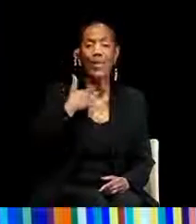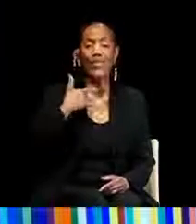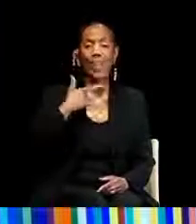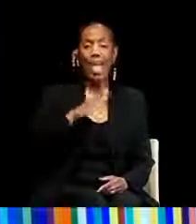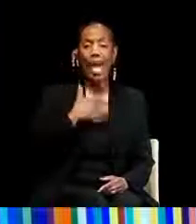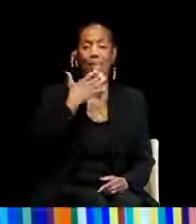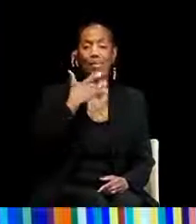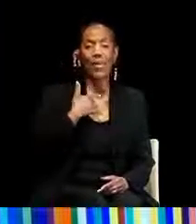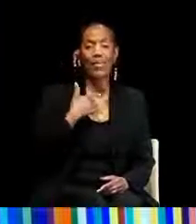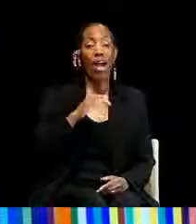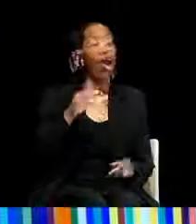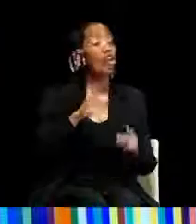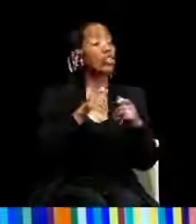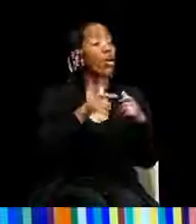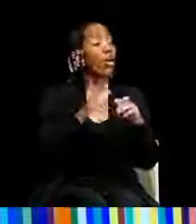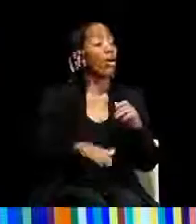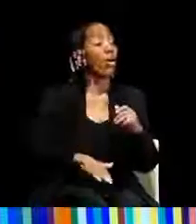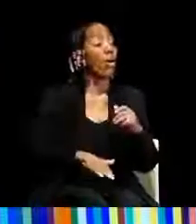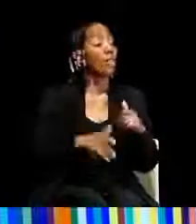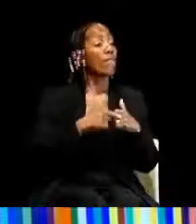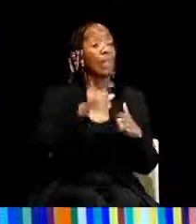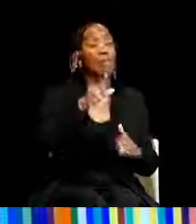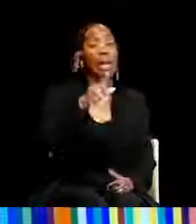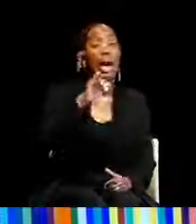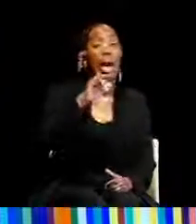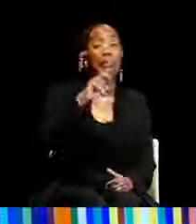have a cake.